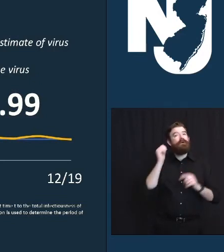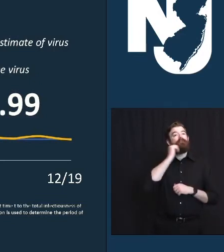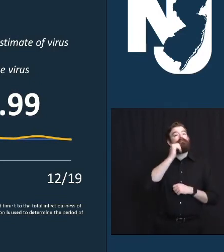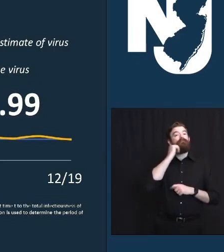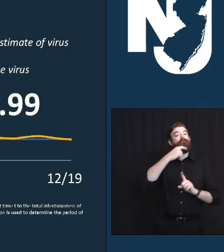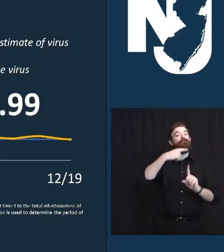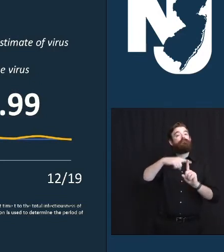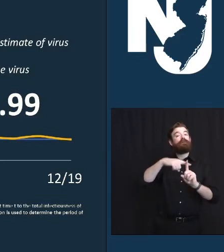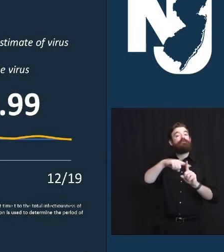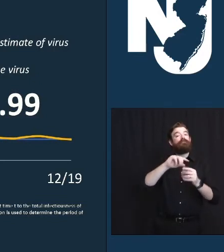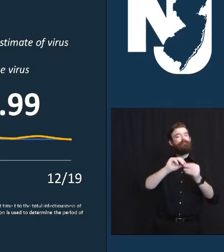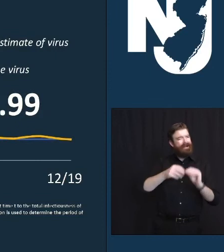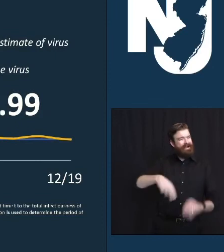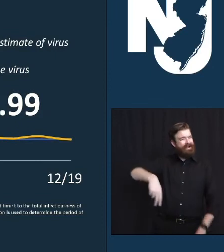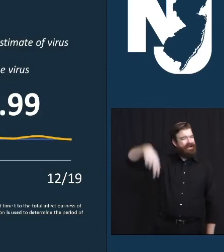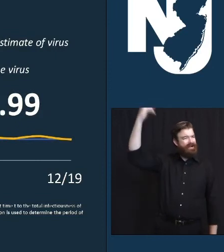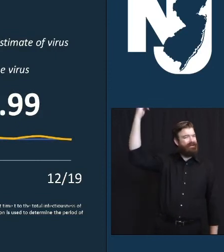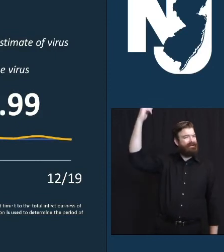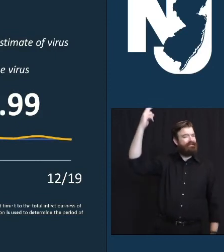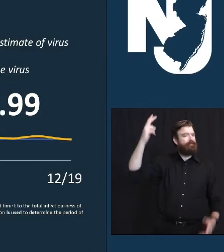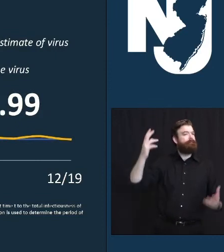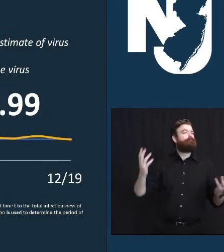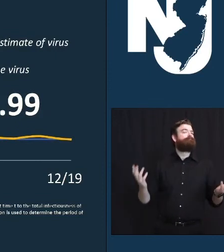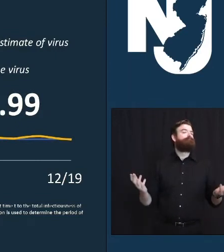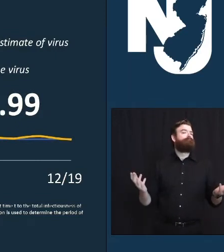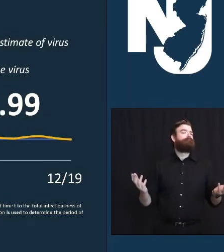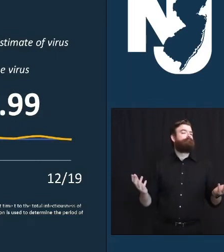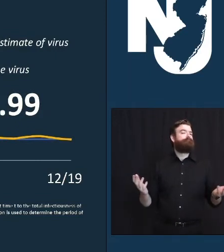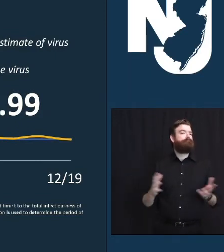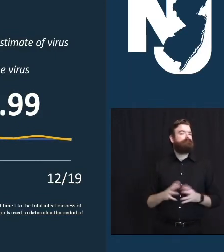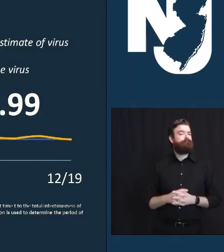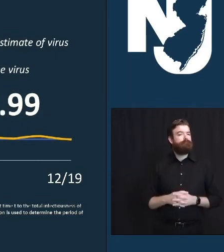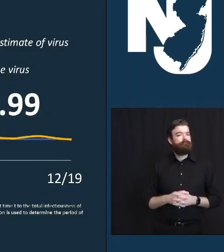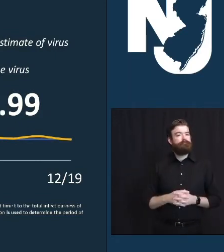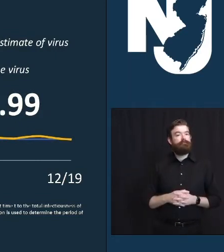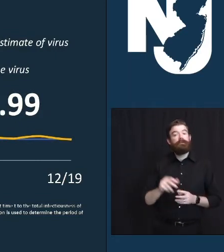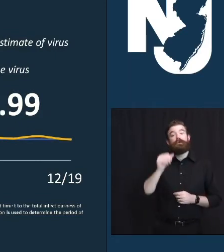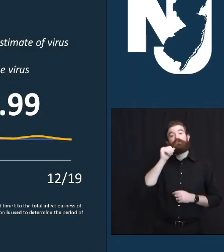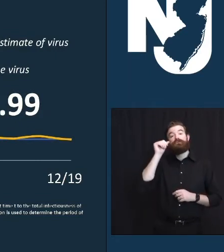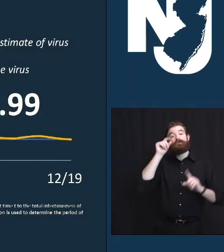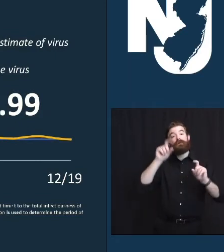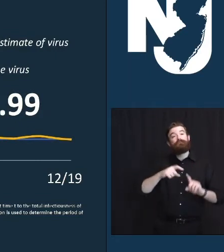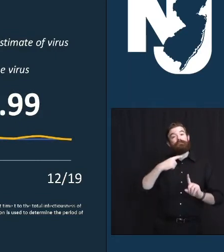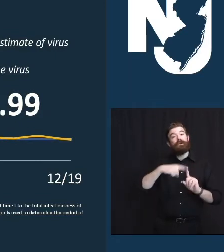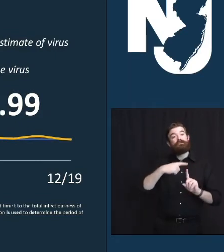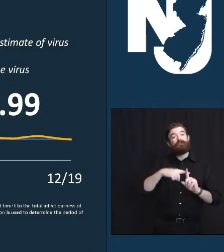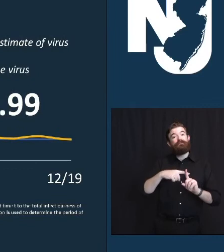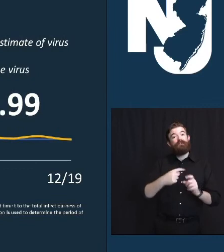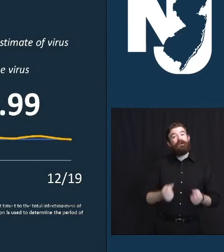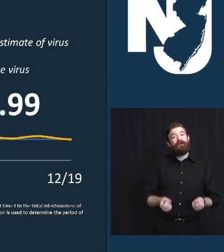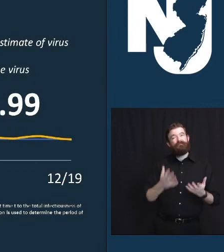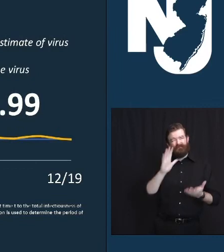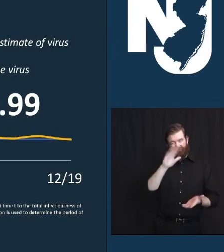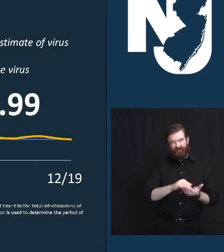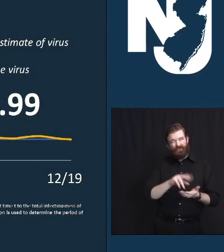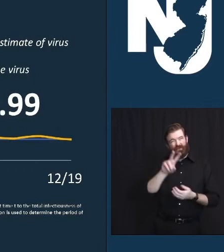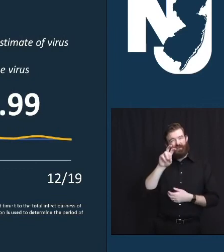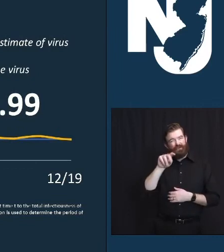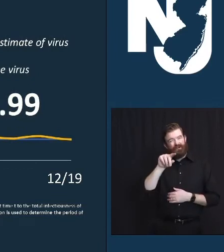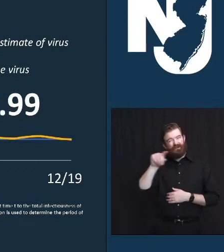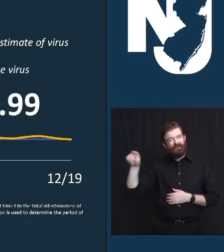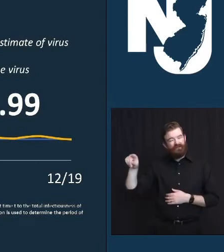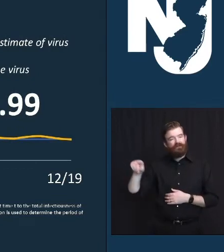since the pandemic began. We had 5,200 just yesterday. One day of RT below 1